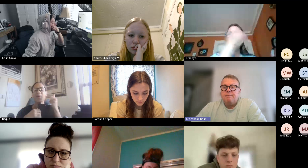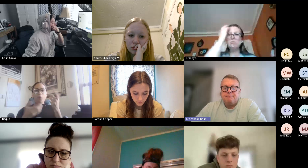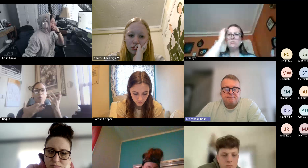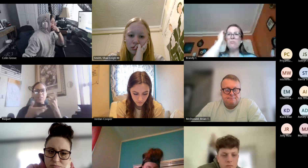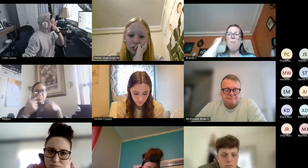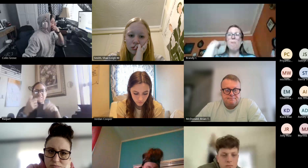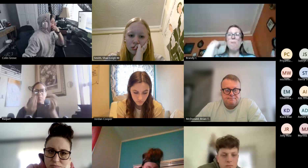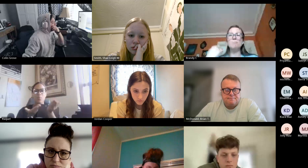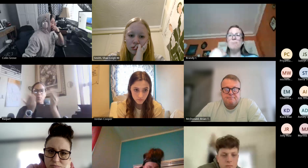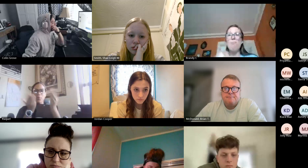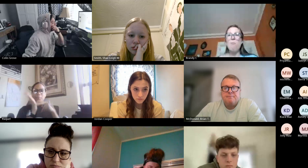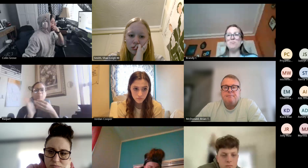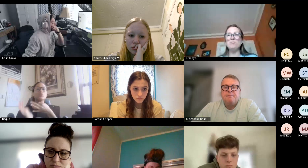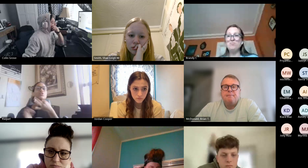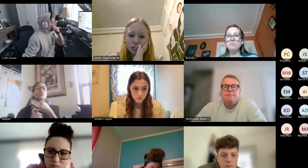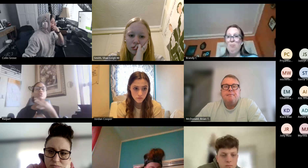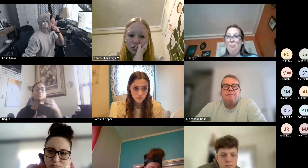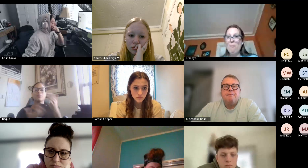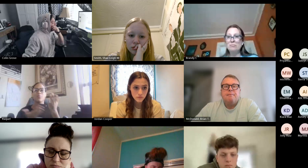No.